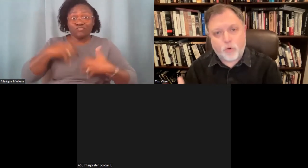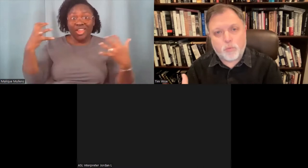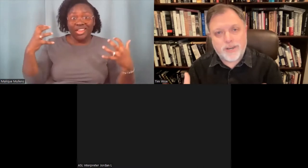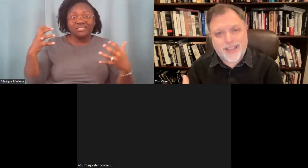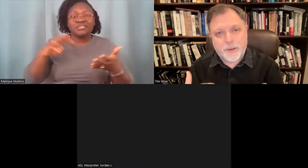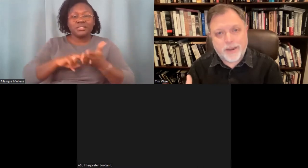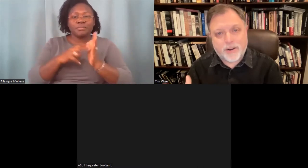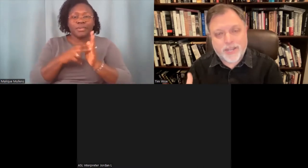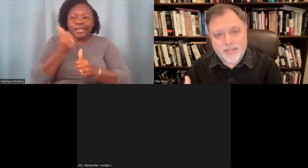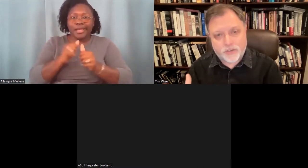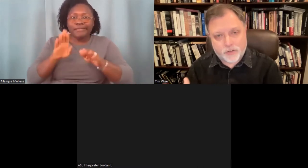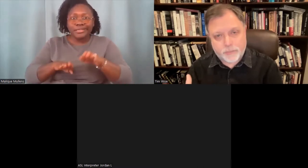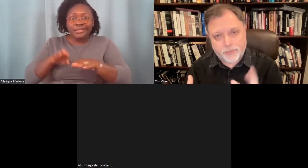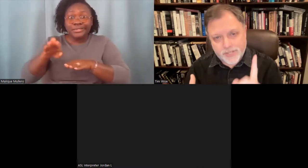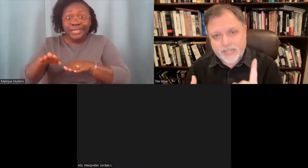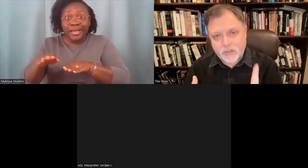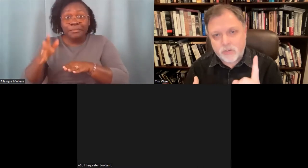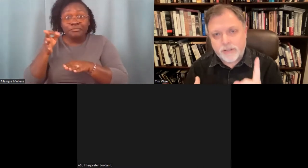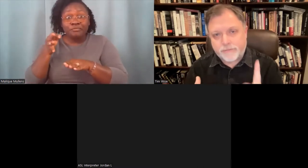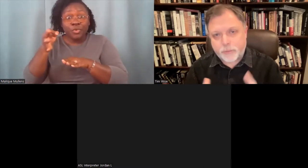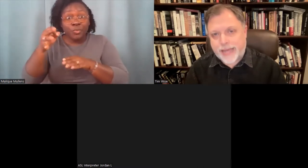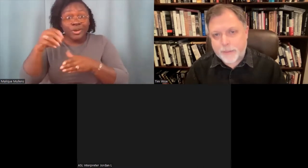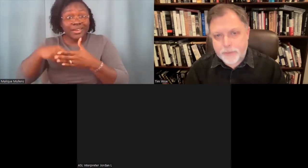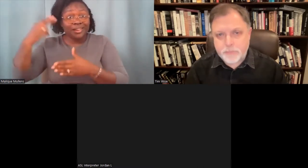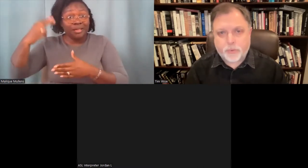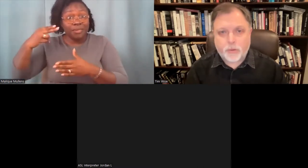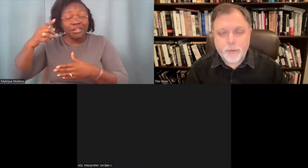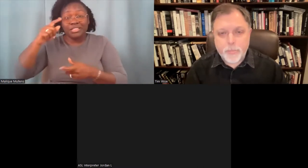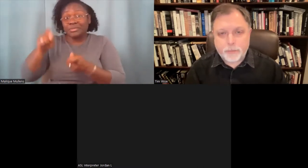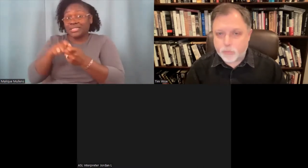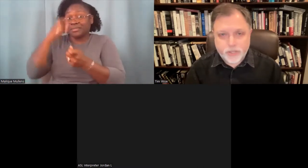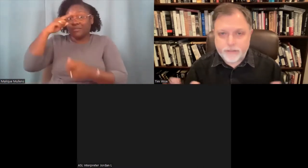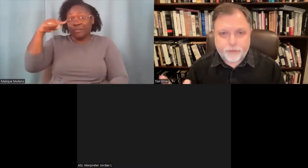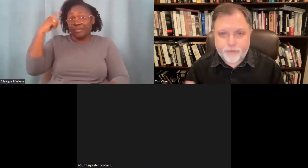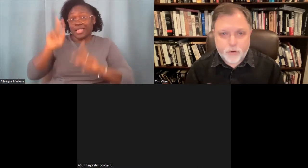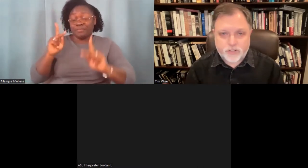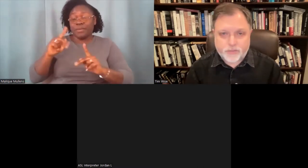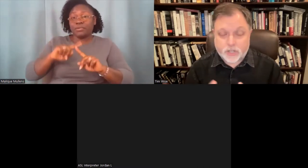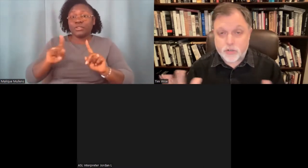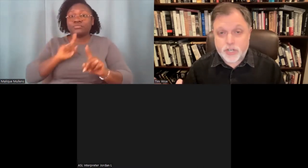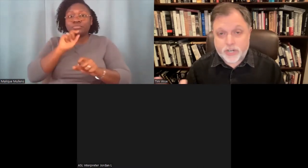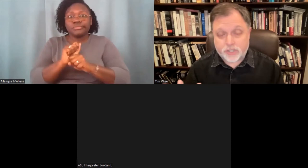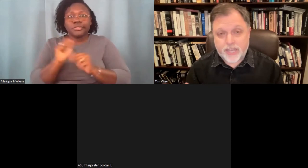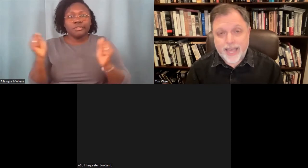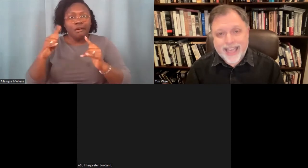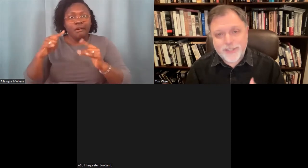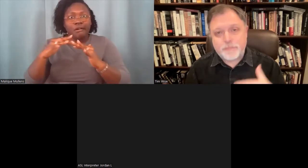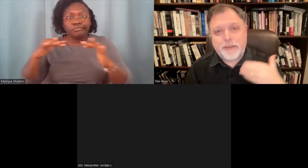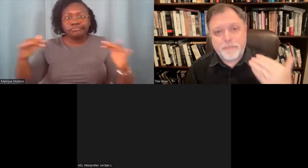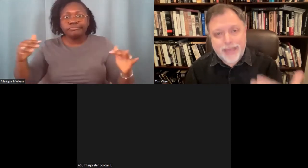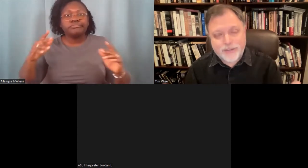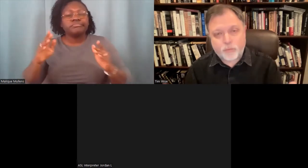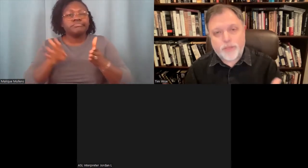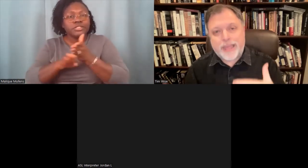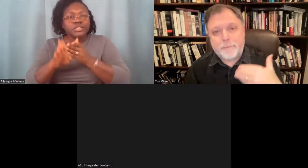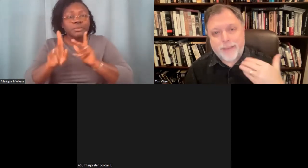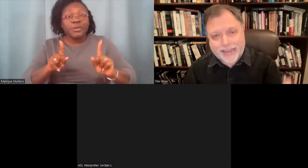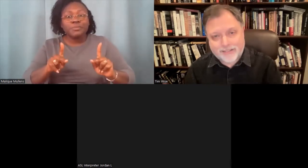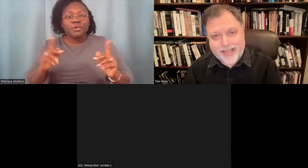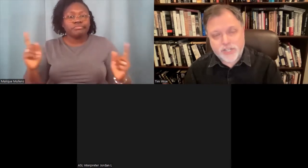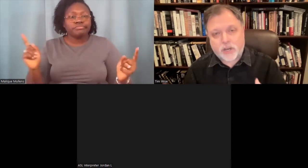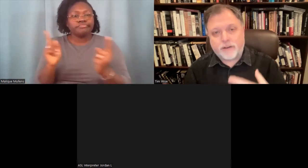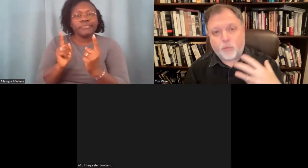step forward in American history, particularly for Black people, but really for folks of color generally, has been met with